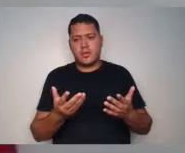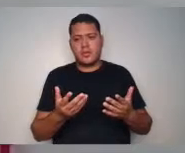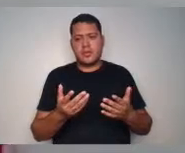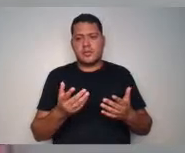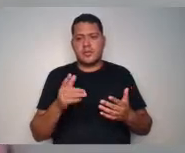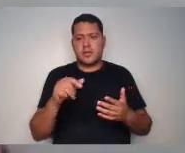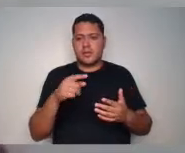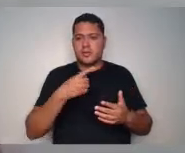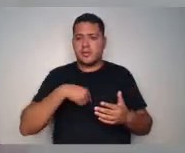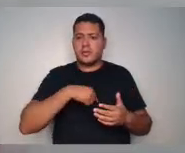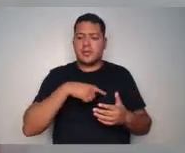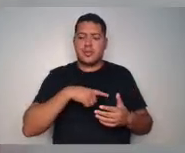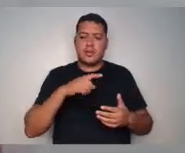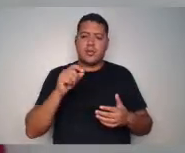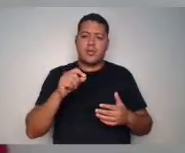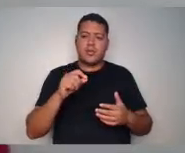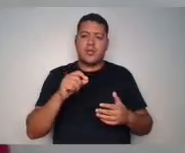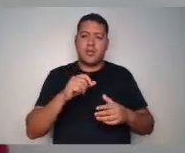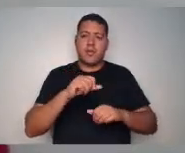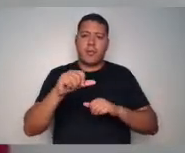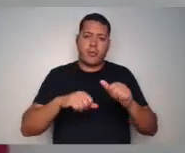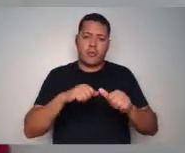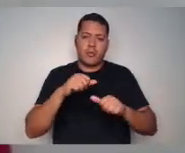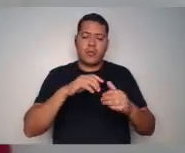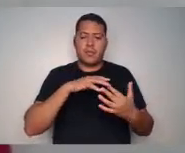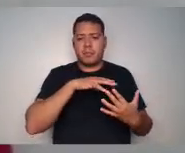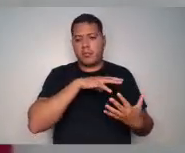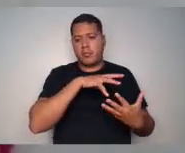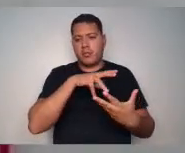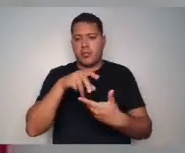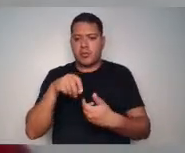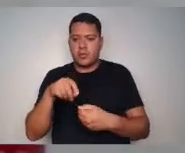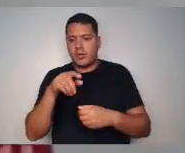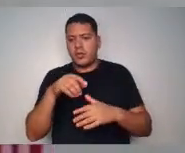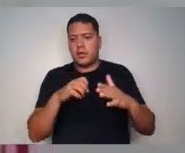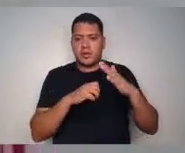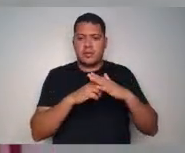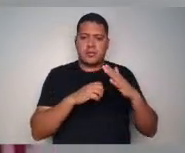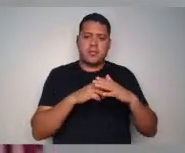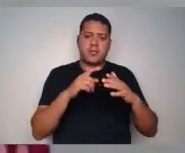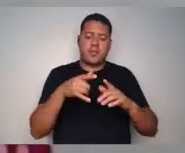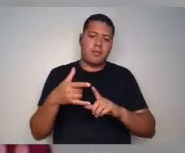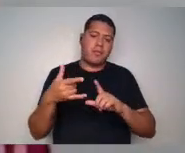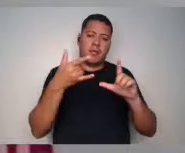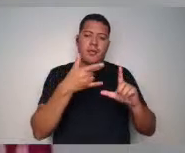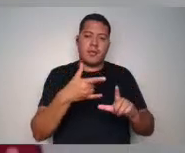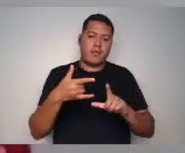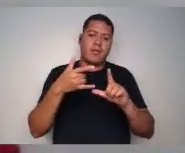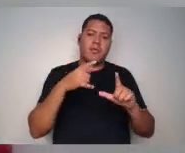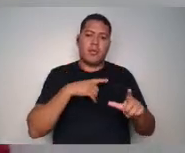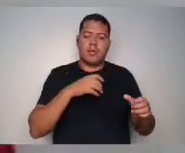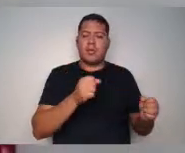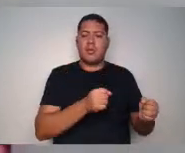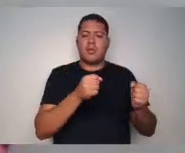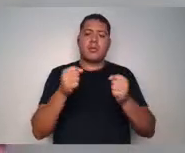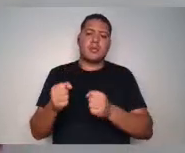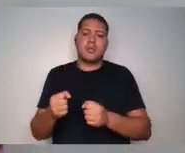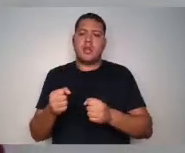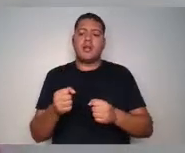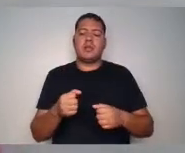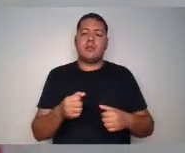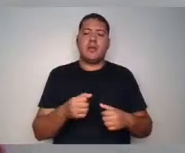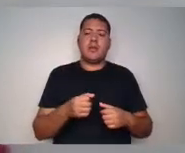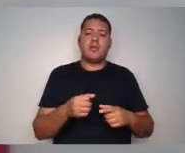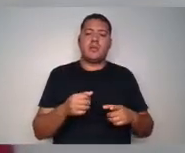and important, but that it doesn't suffice. We have international monopolies. These digital